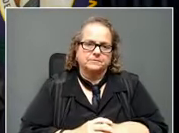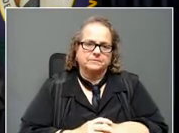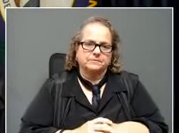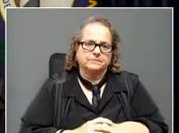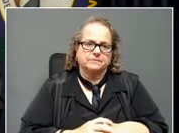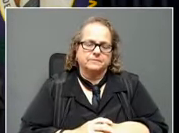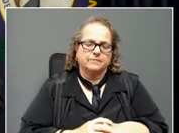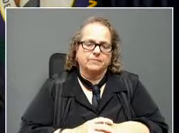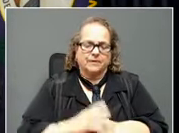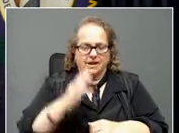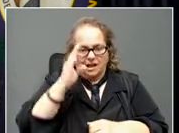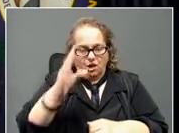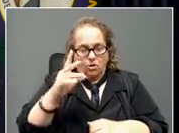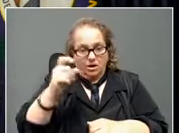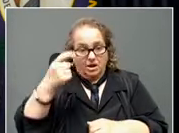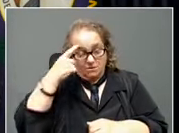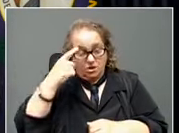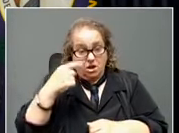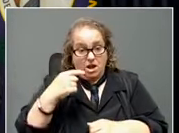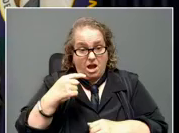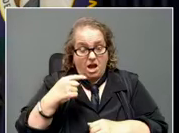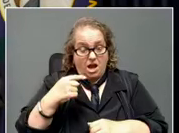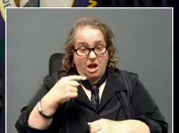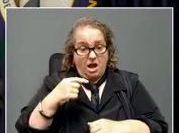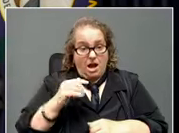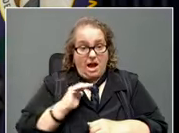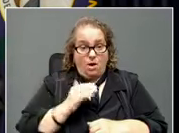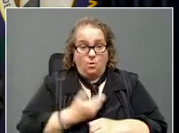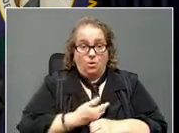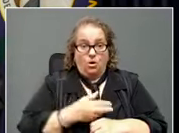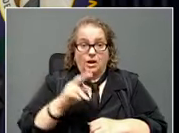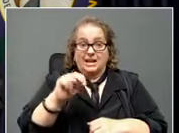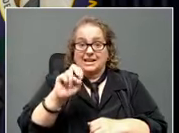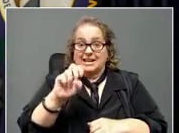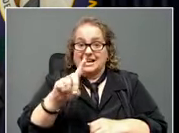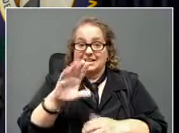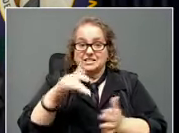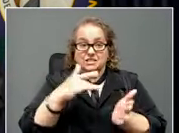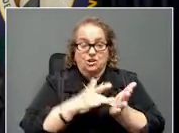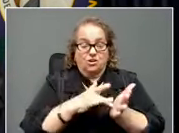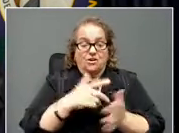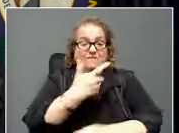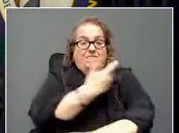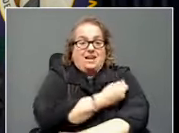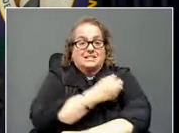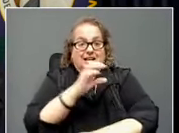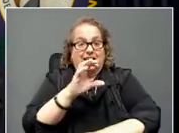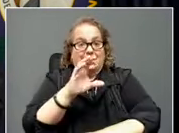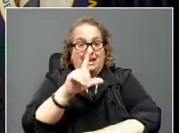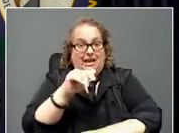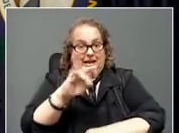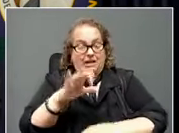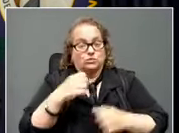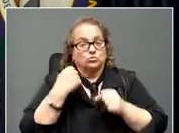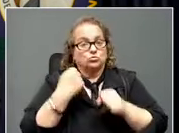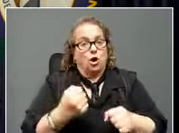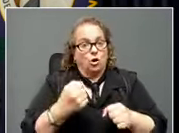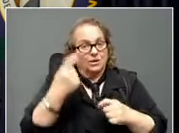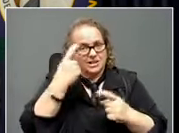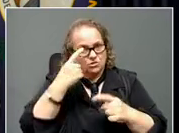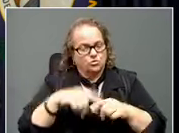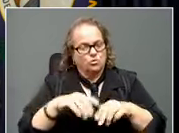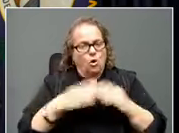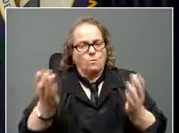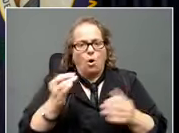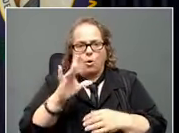Hello, Governor. Our MedCenter Health Vaccine Clinic is strongly considering opening to just one day a week due to decrease